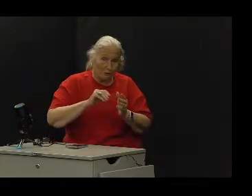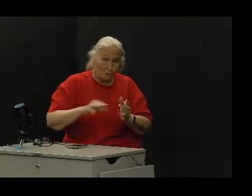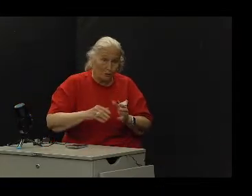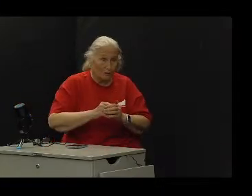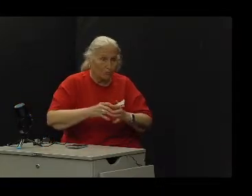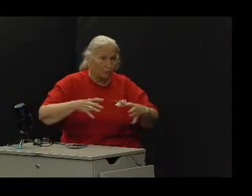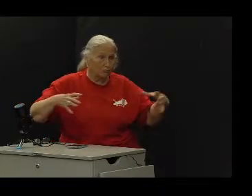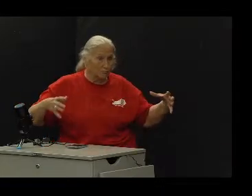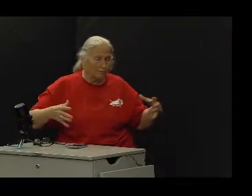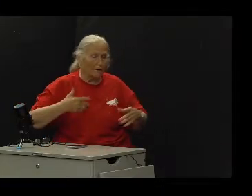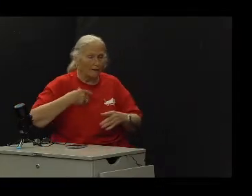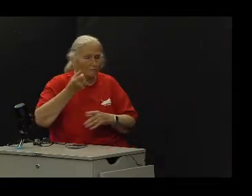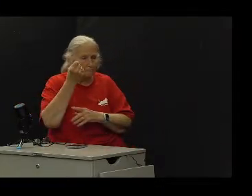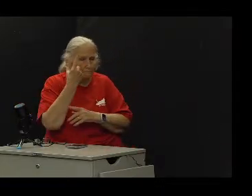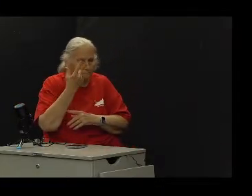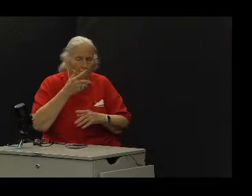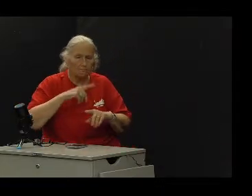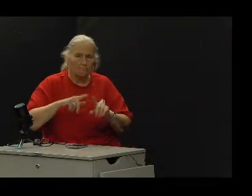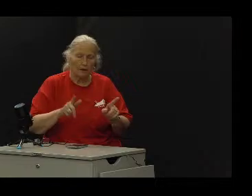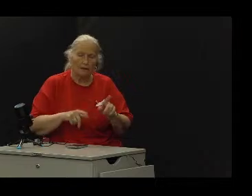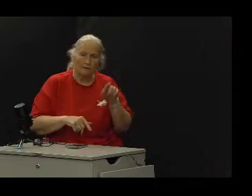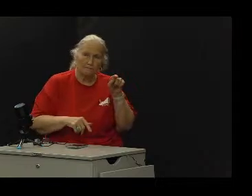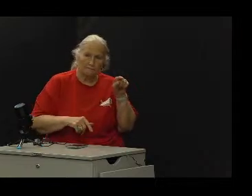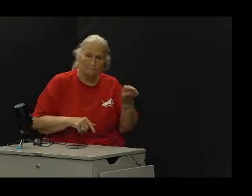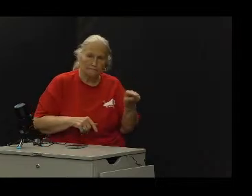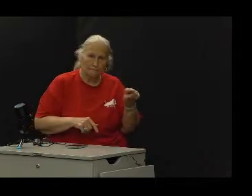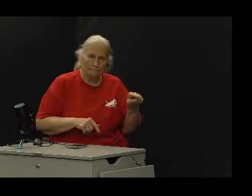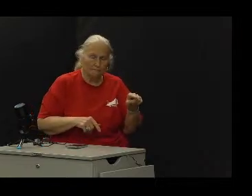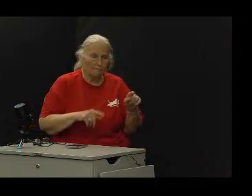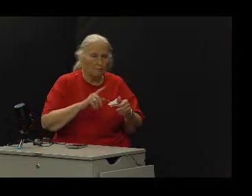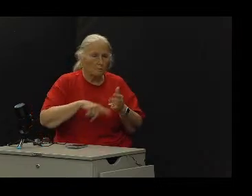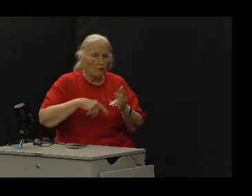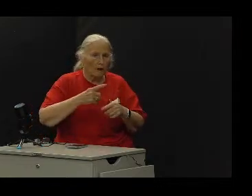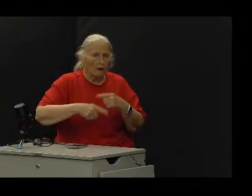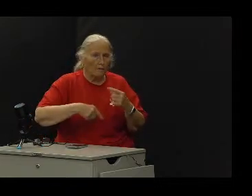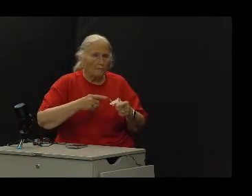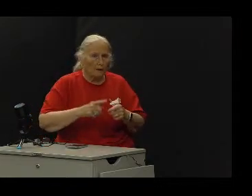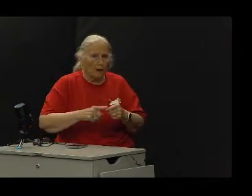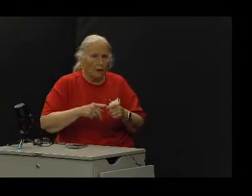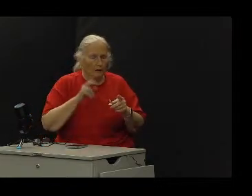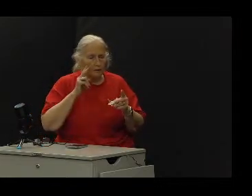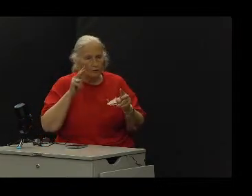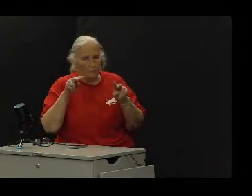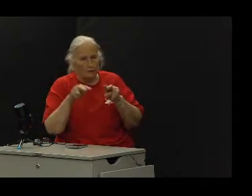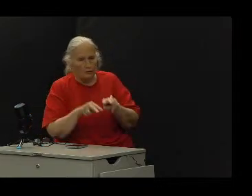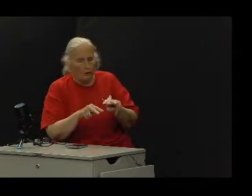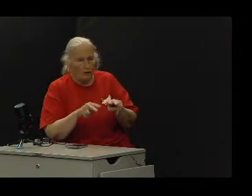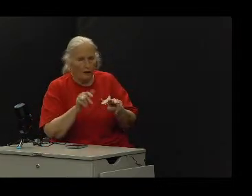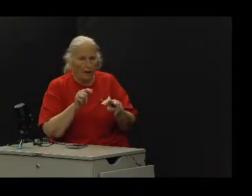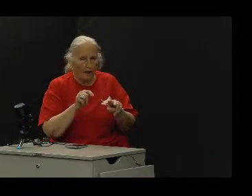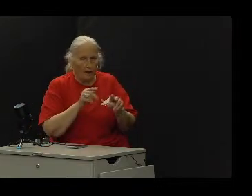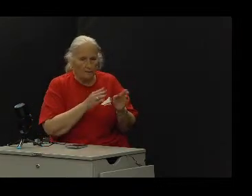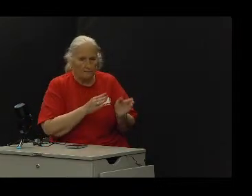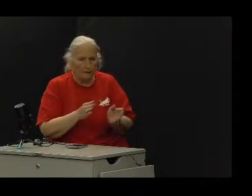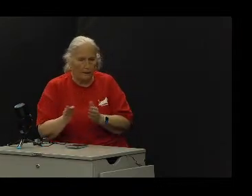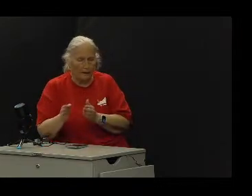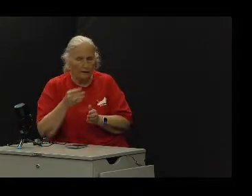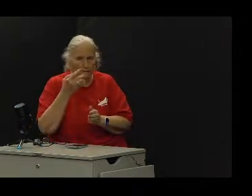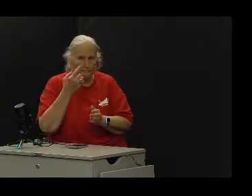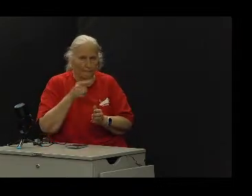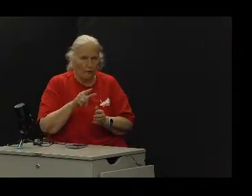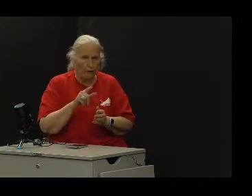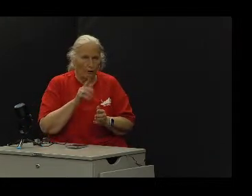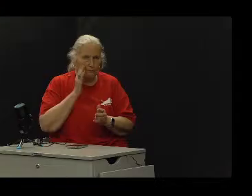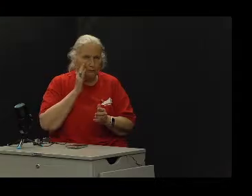to make plans to utilize those buildings in various capacities, not only for the students here, but in order to help expand our campus